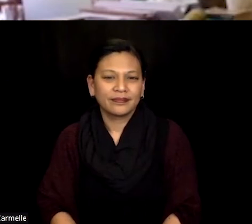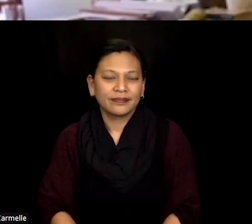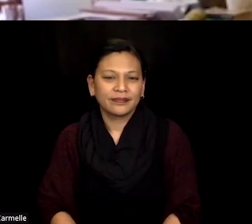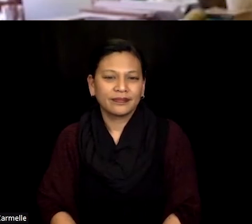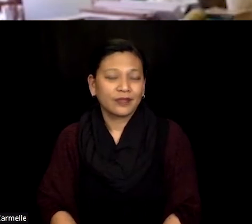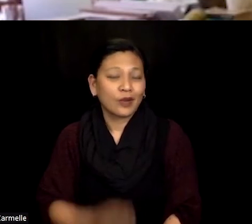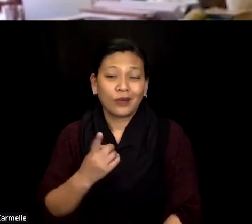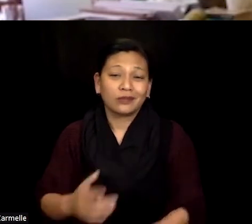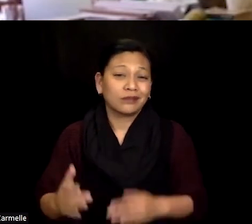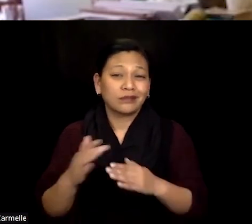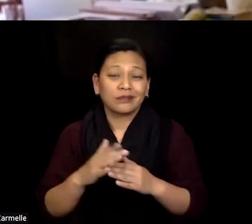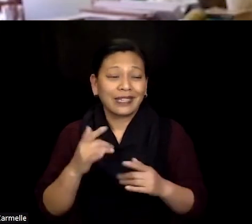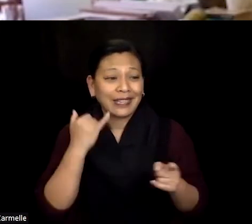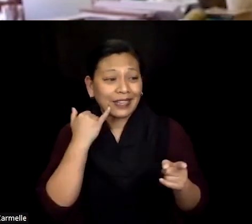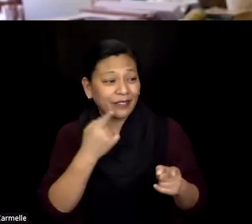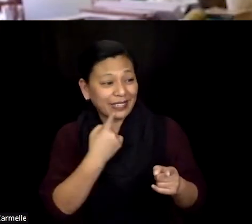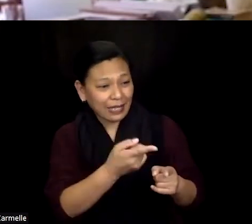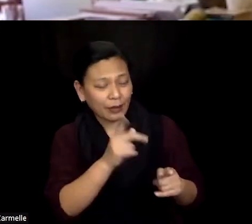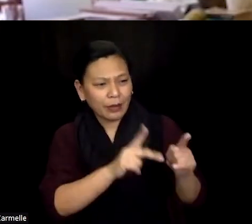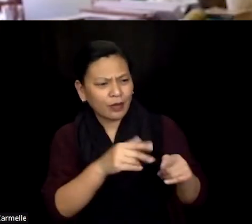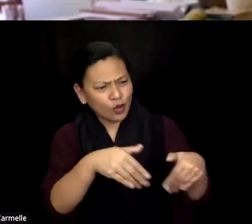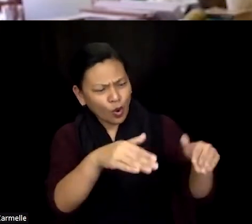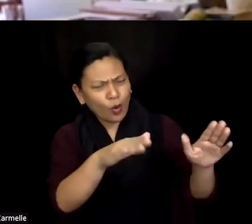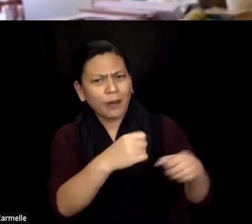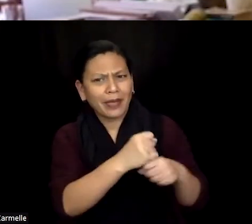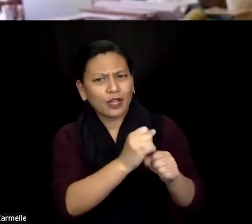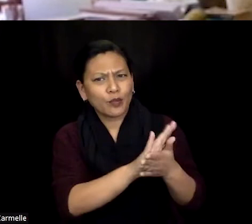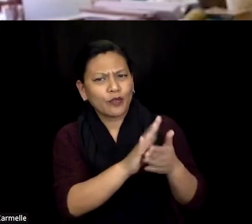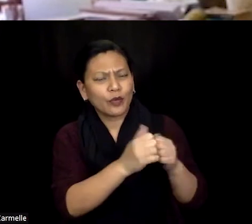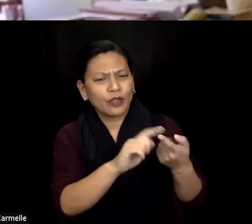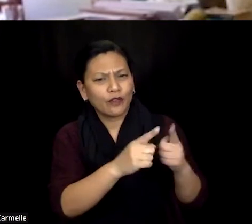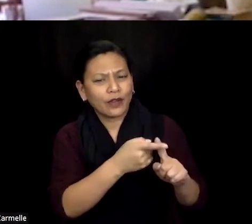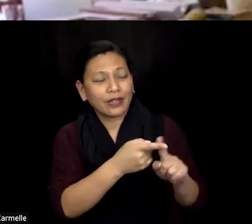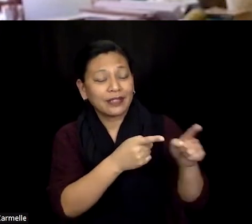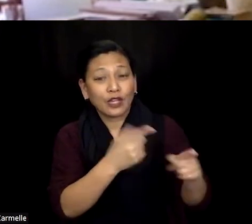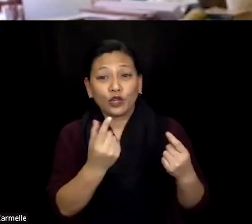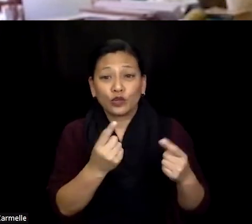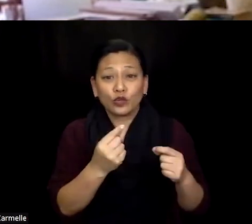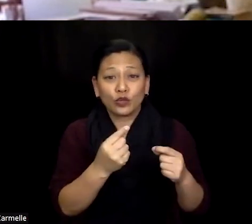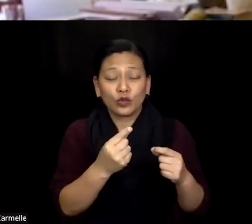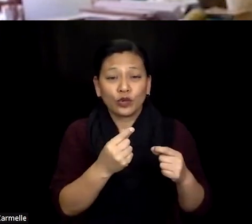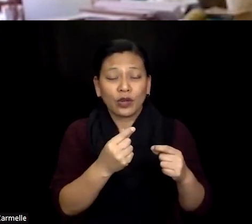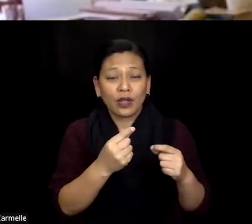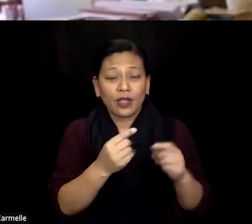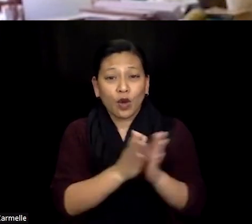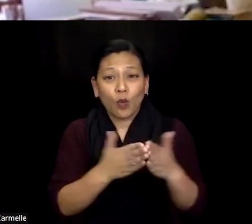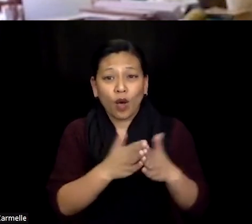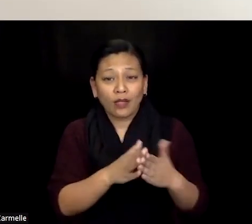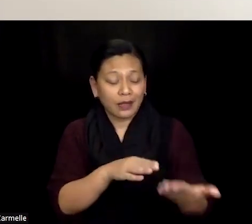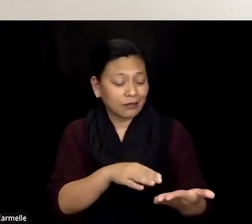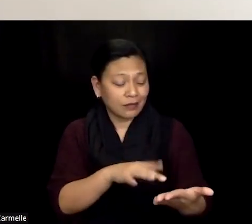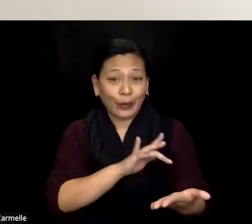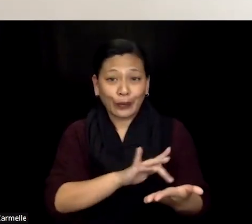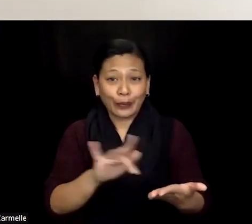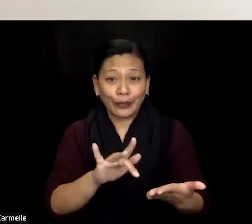The number one thing when I say go make a movie with your friends, sometimes people will just take a picture of an empty wallet that's open, and they're